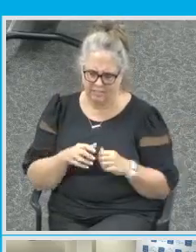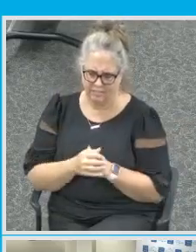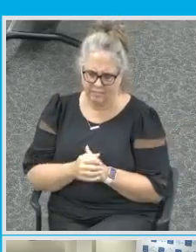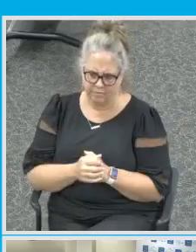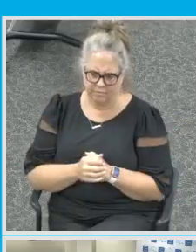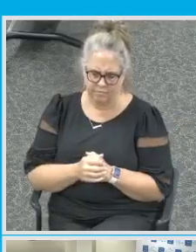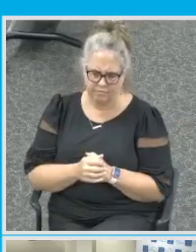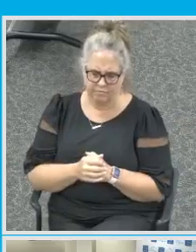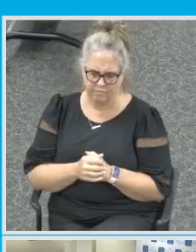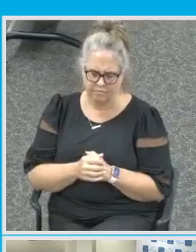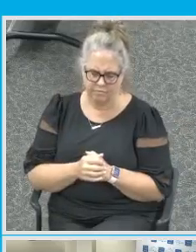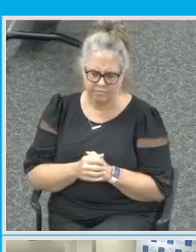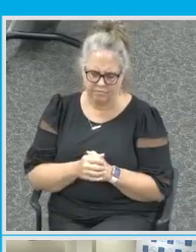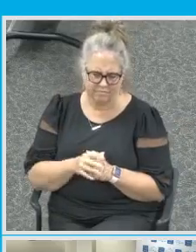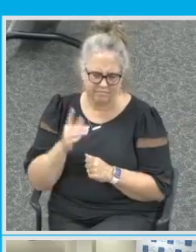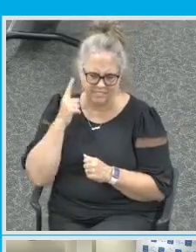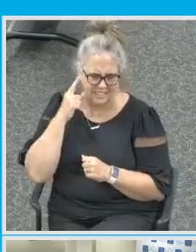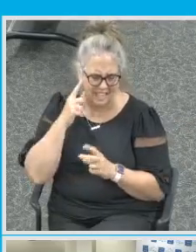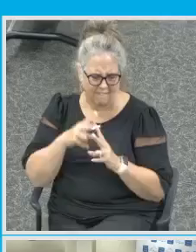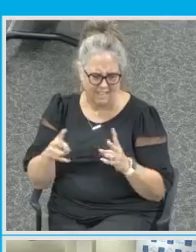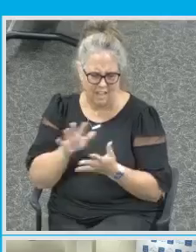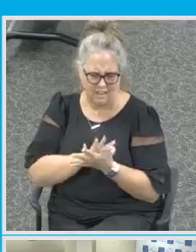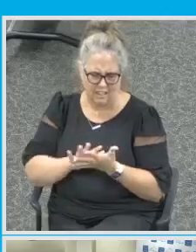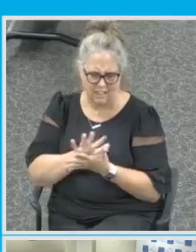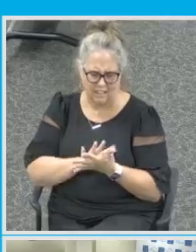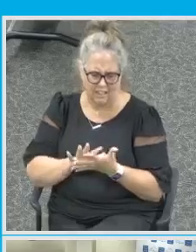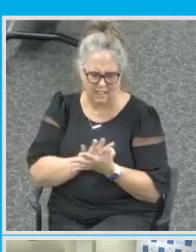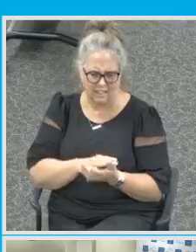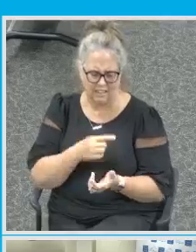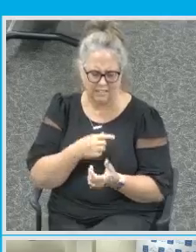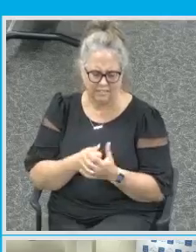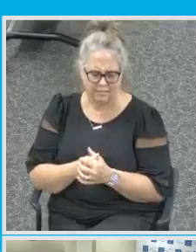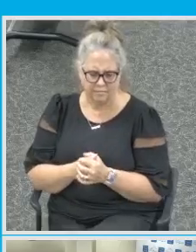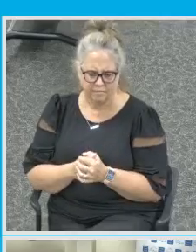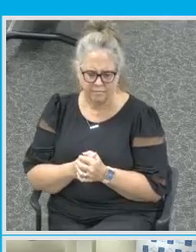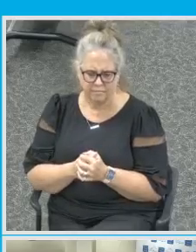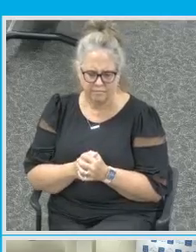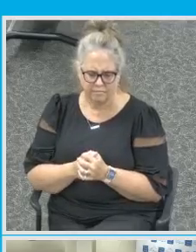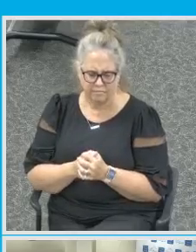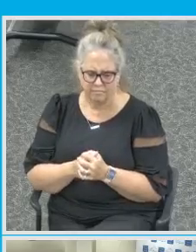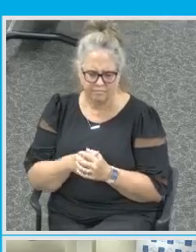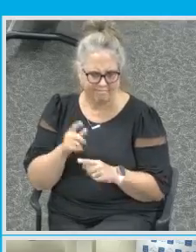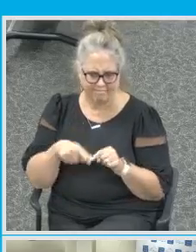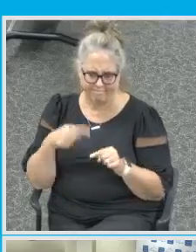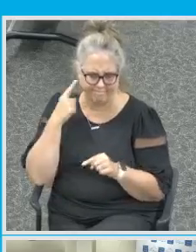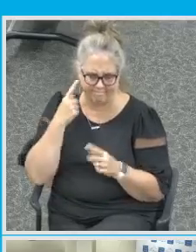just take one or the other. So thank you.